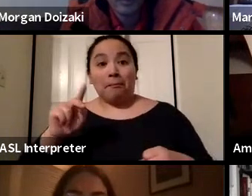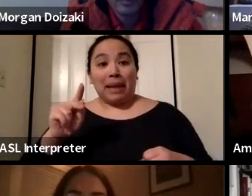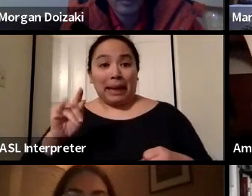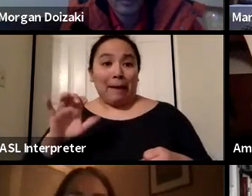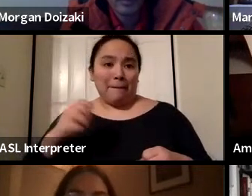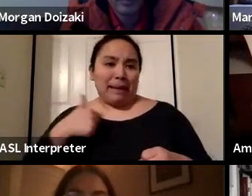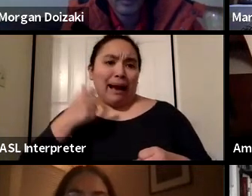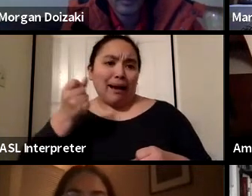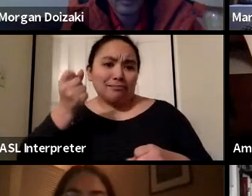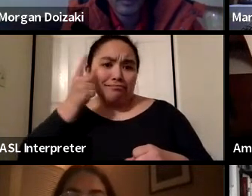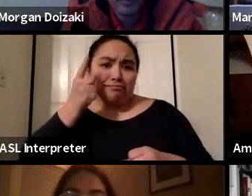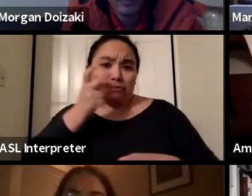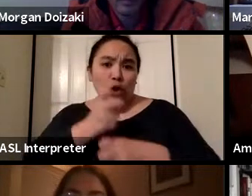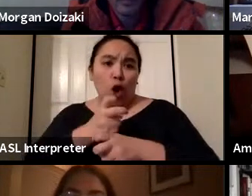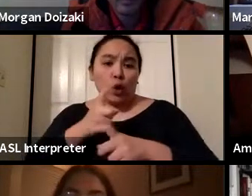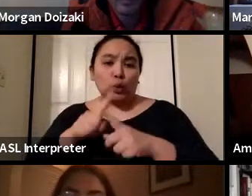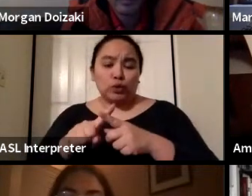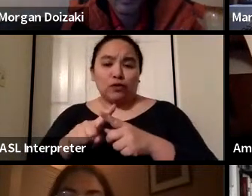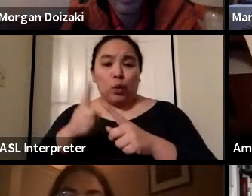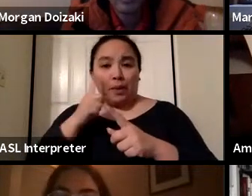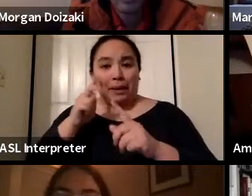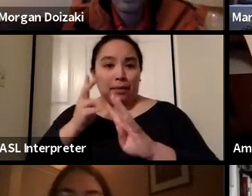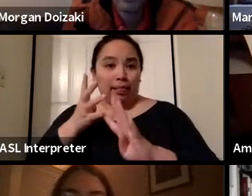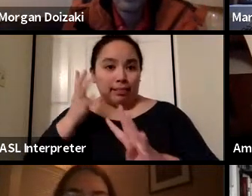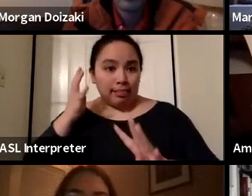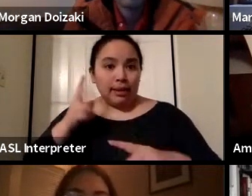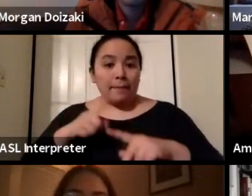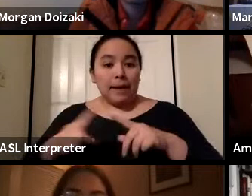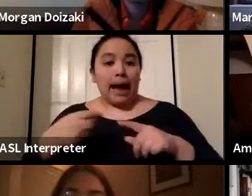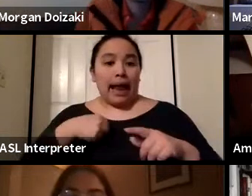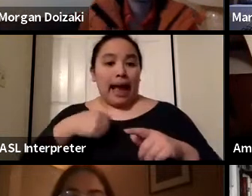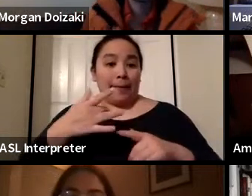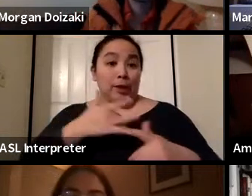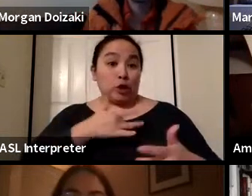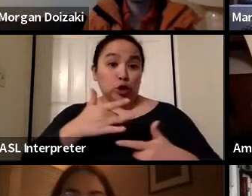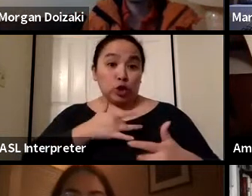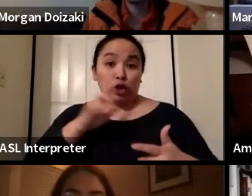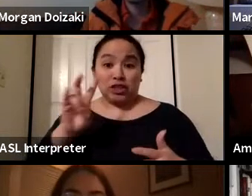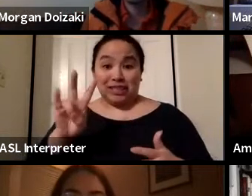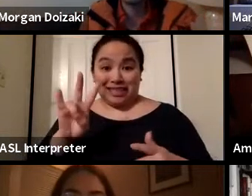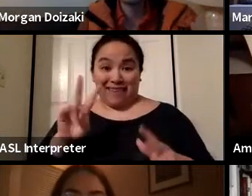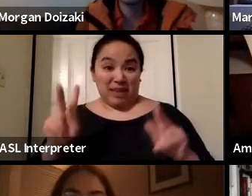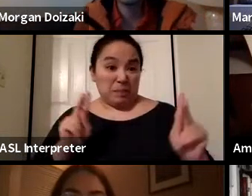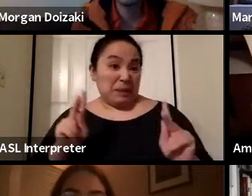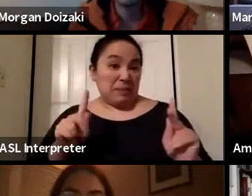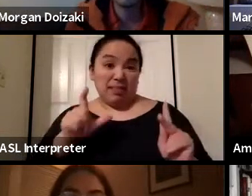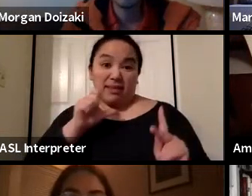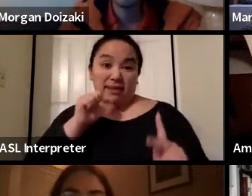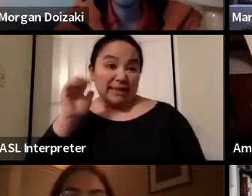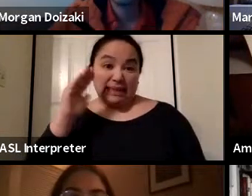is to get people lined up, but I'm concerned that 7 people doesn't sound